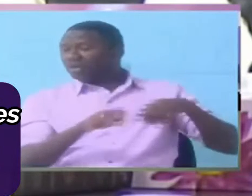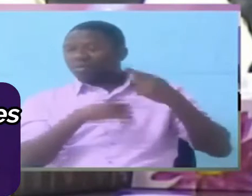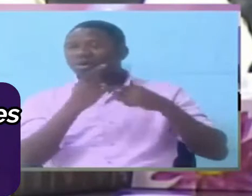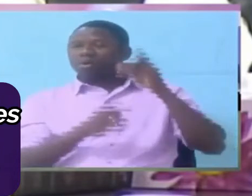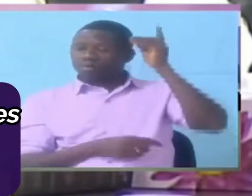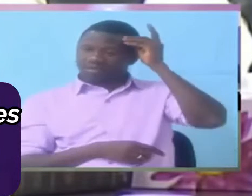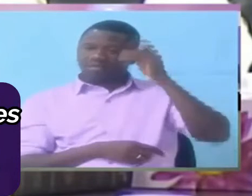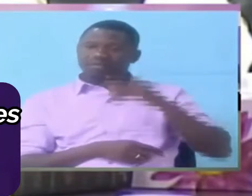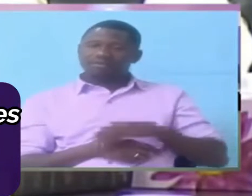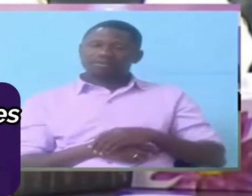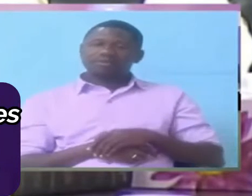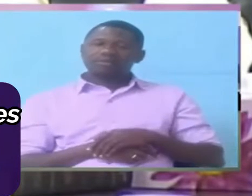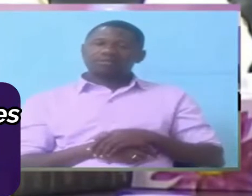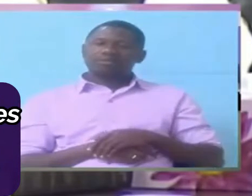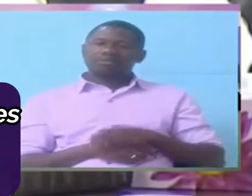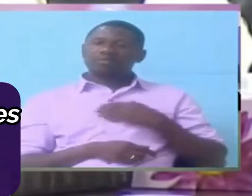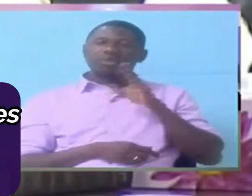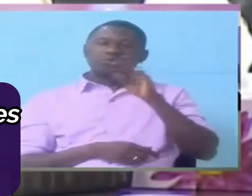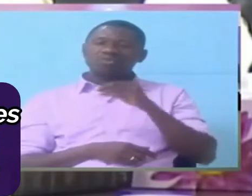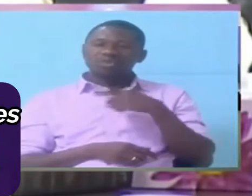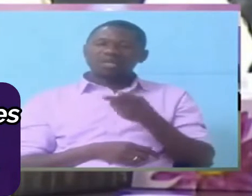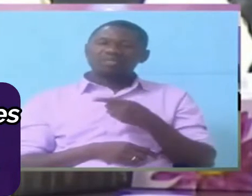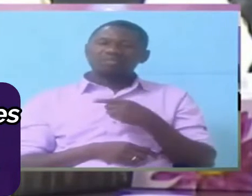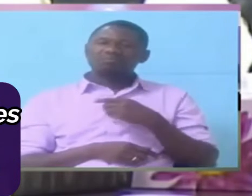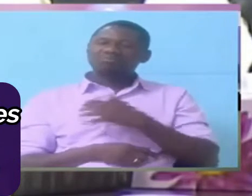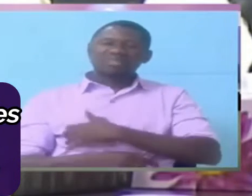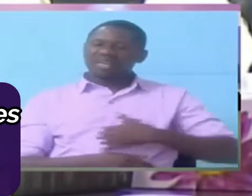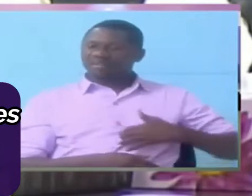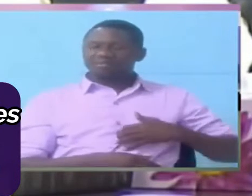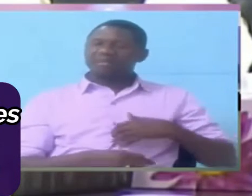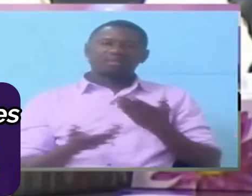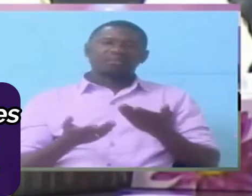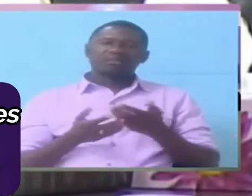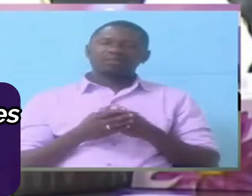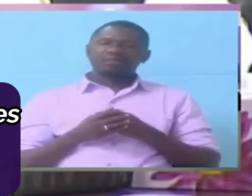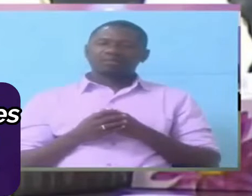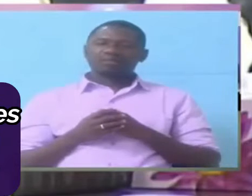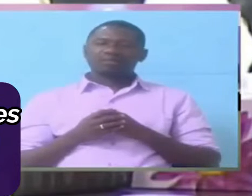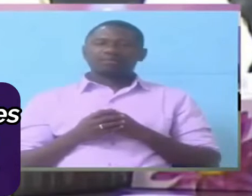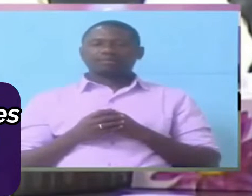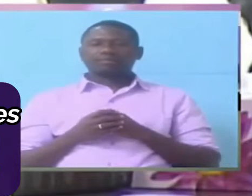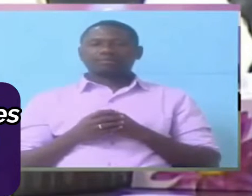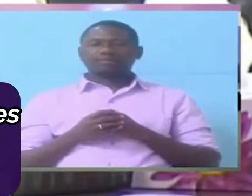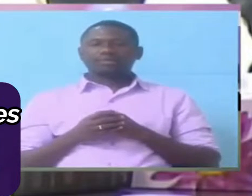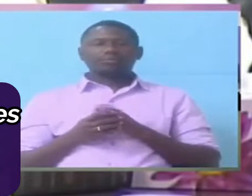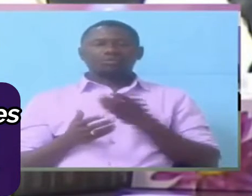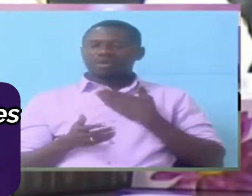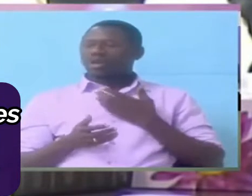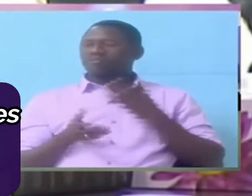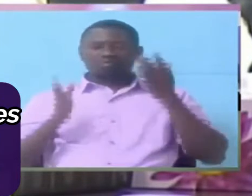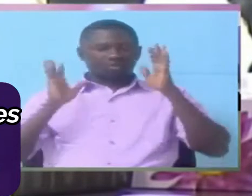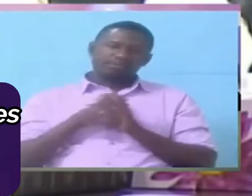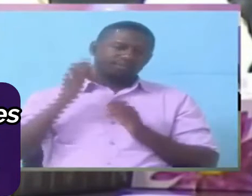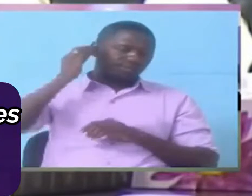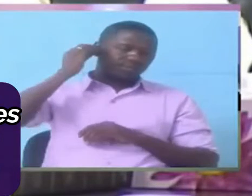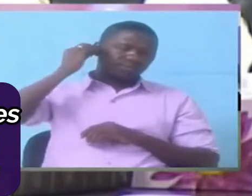the politic aside, ngake ko fadia. We just used to do it like we are this from the same father. Me promote sulalde. You will